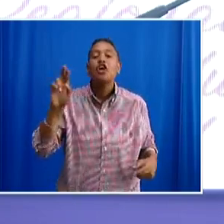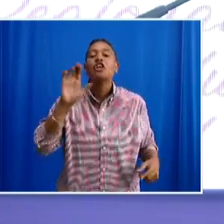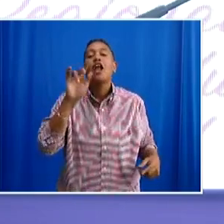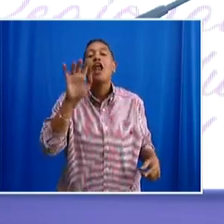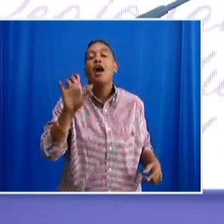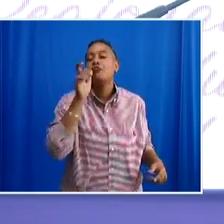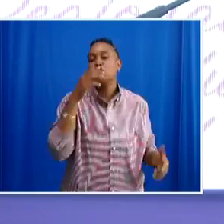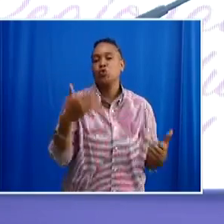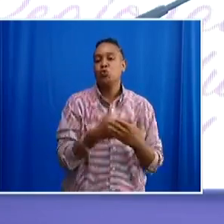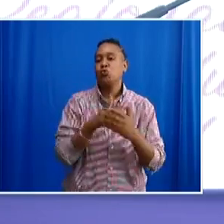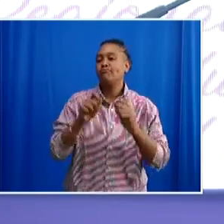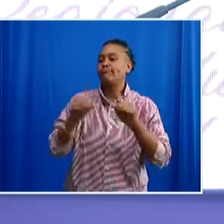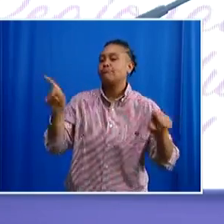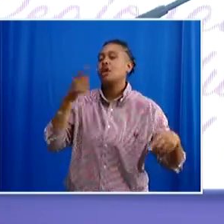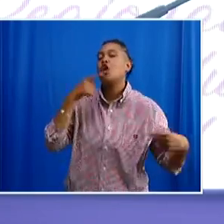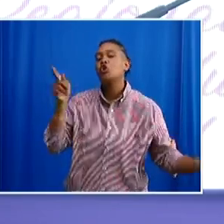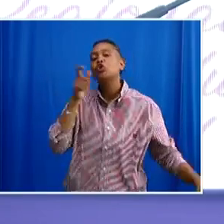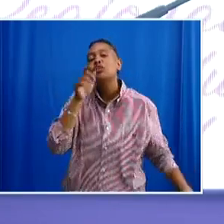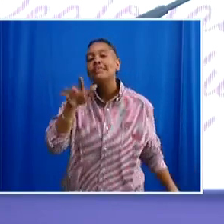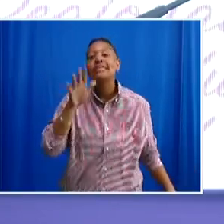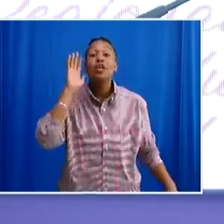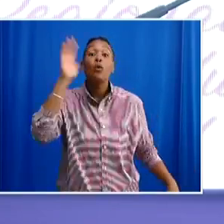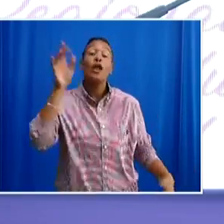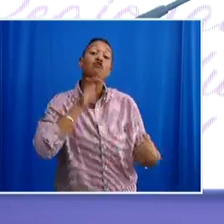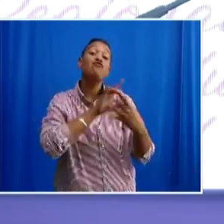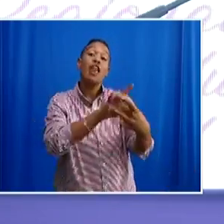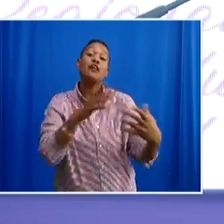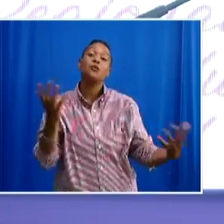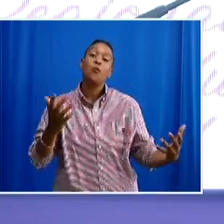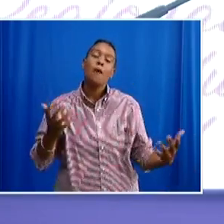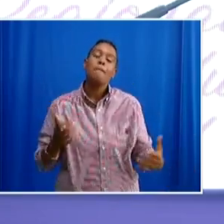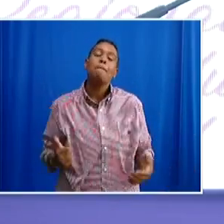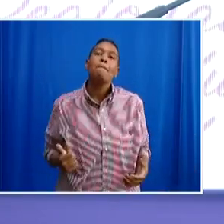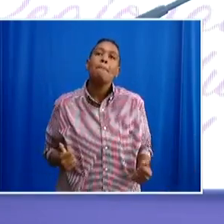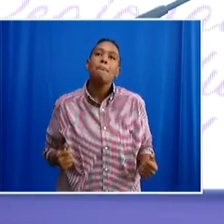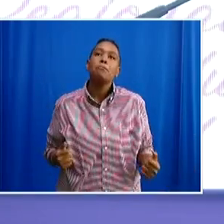Clark as it relates to